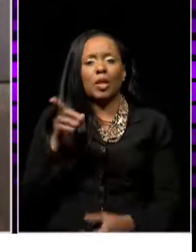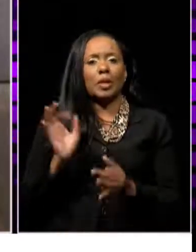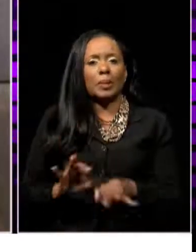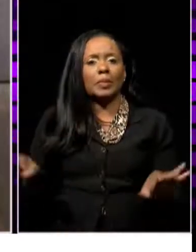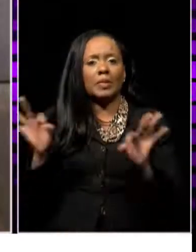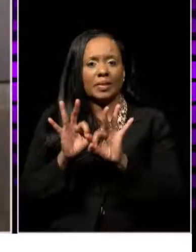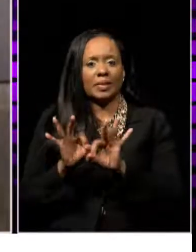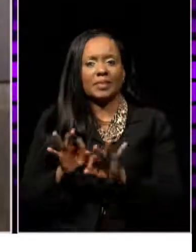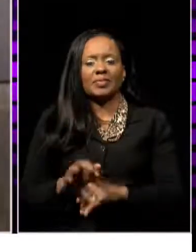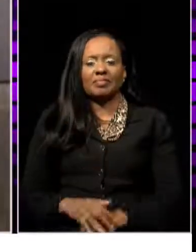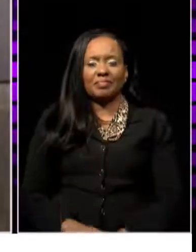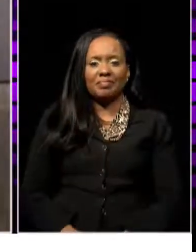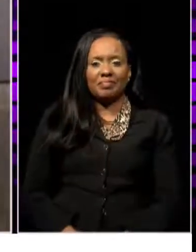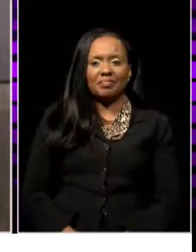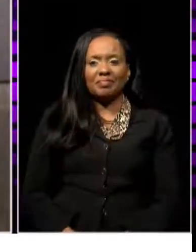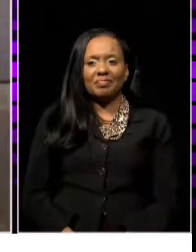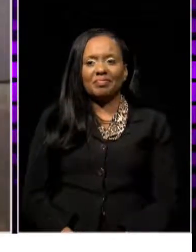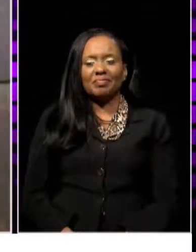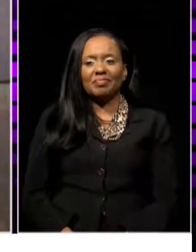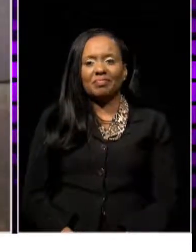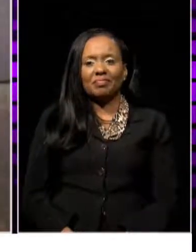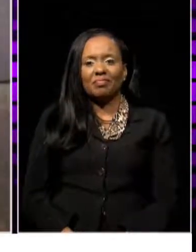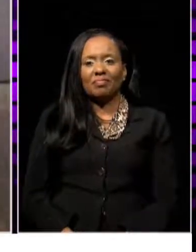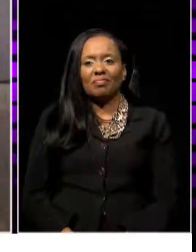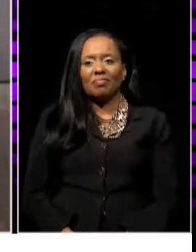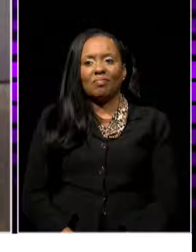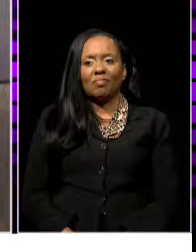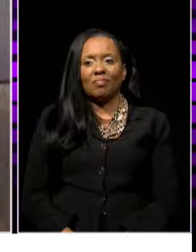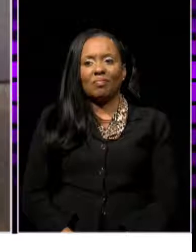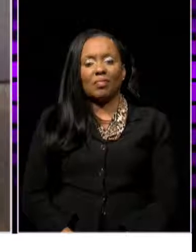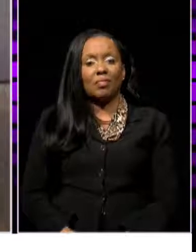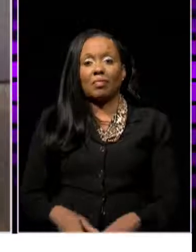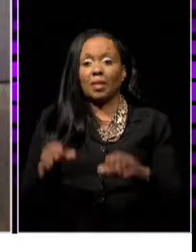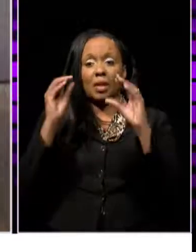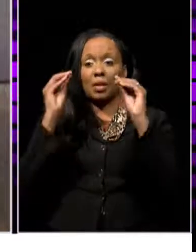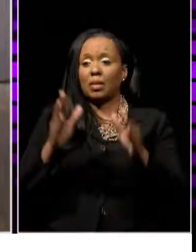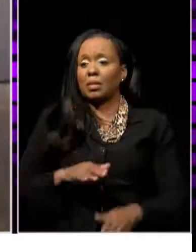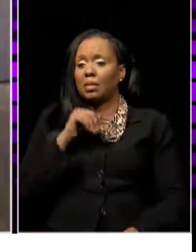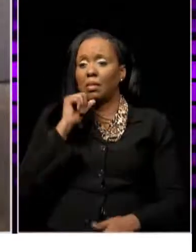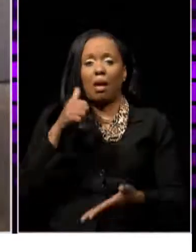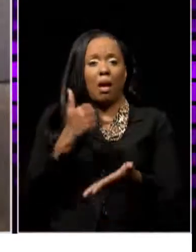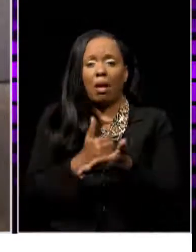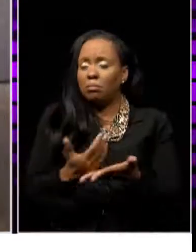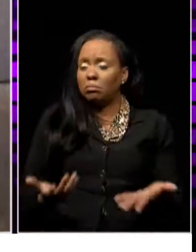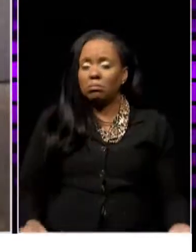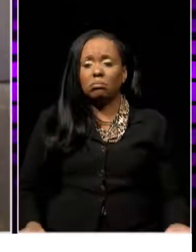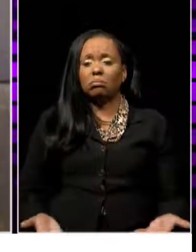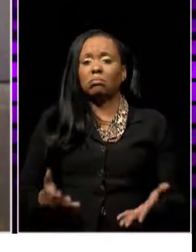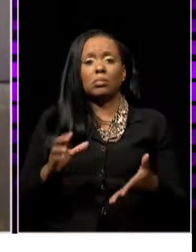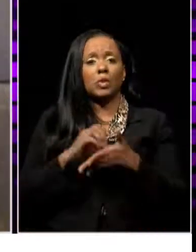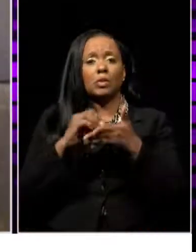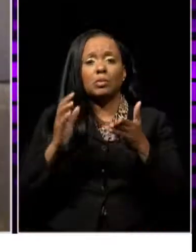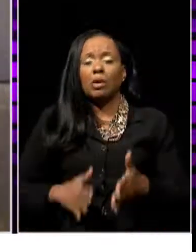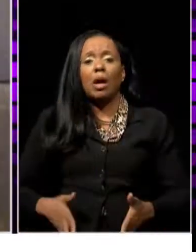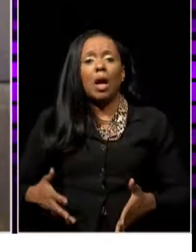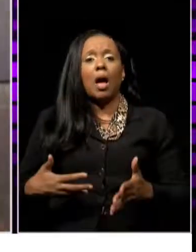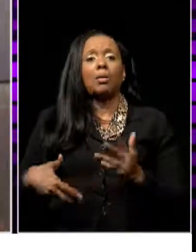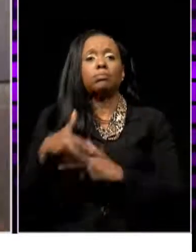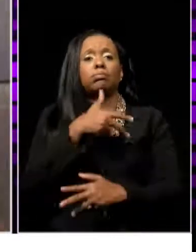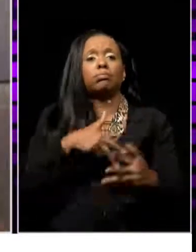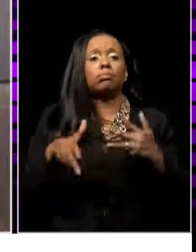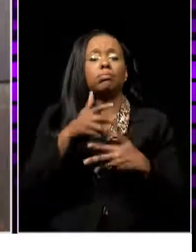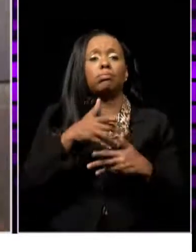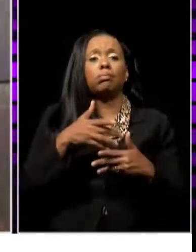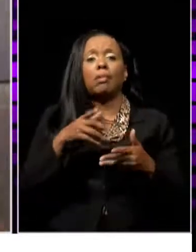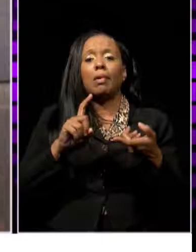So therefore, and this was not done with no help from teachers or parents or whatever. They just did it, and children